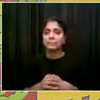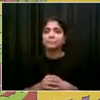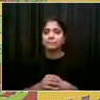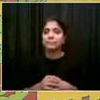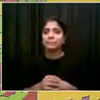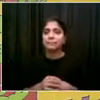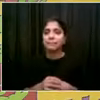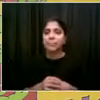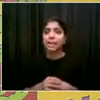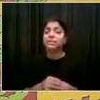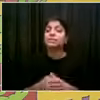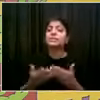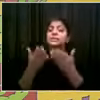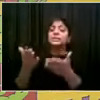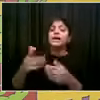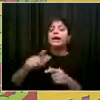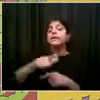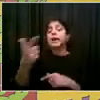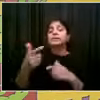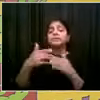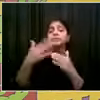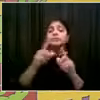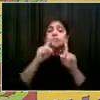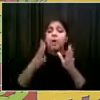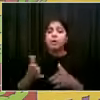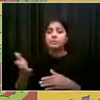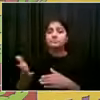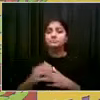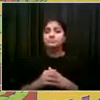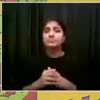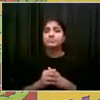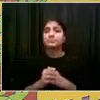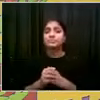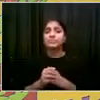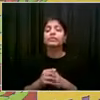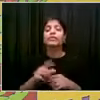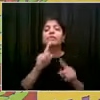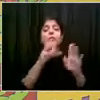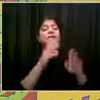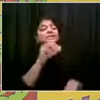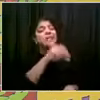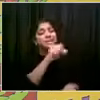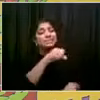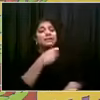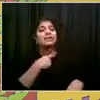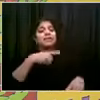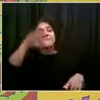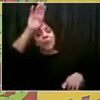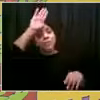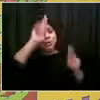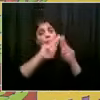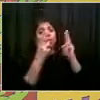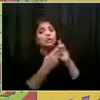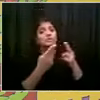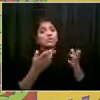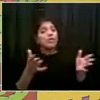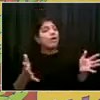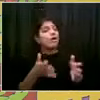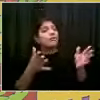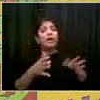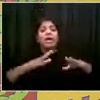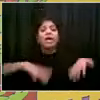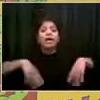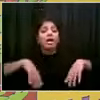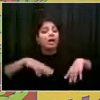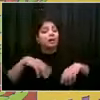even its unvaccinated members to show up at work on Monday to each of their firehouses. So what is your plan? Will